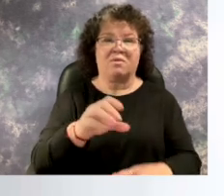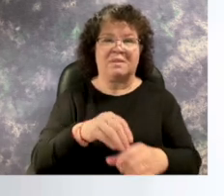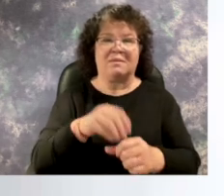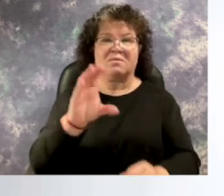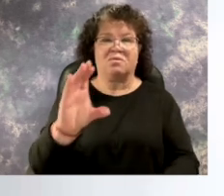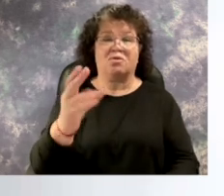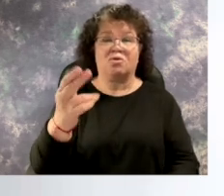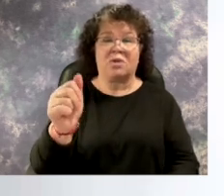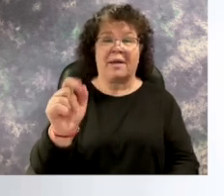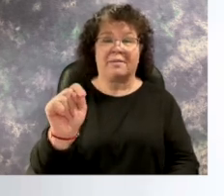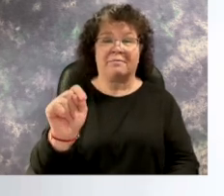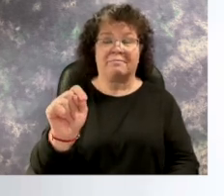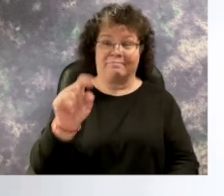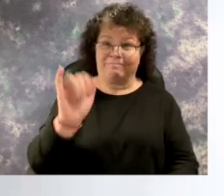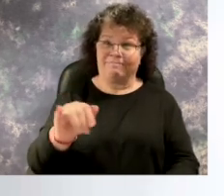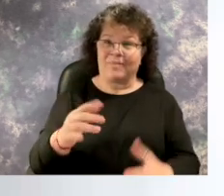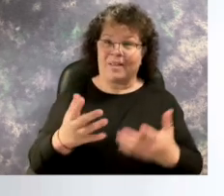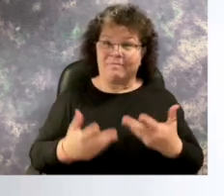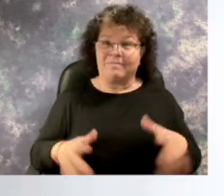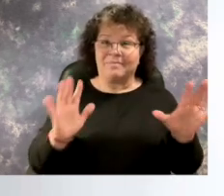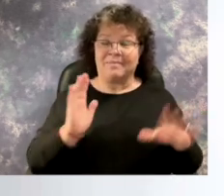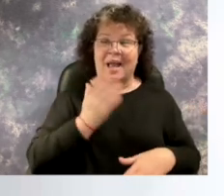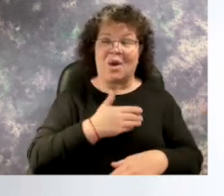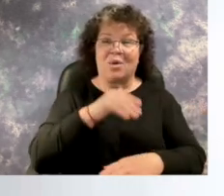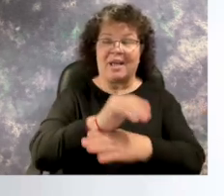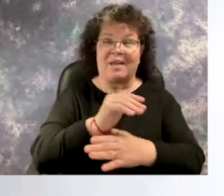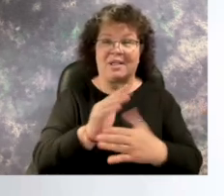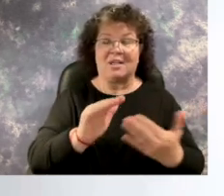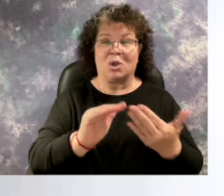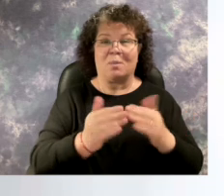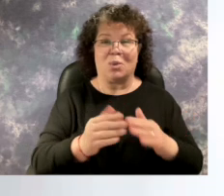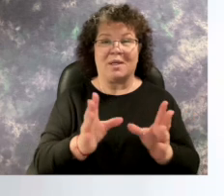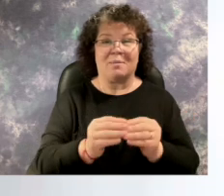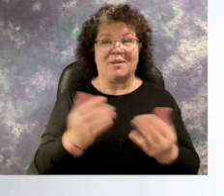That concludes our evening community meeting for today. Have a good night, everybody.